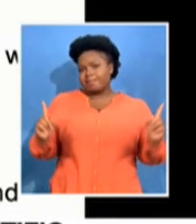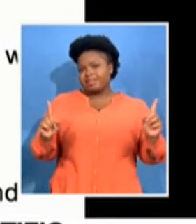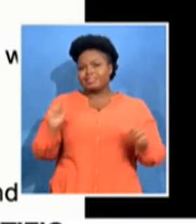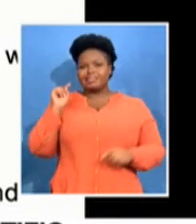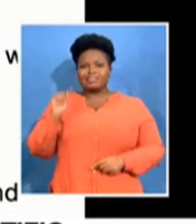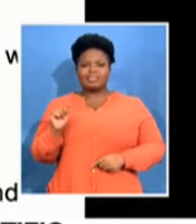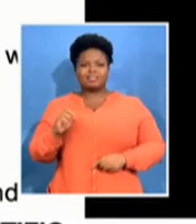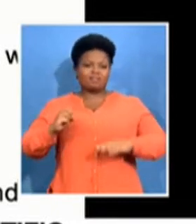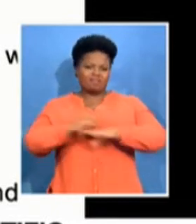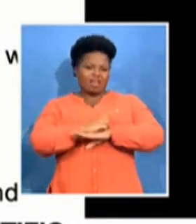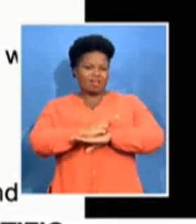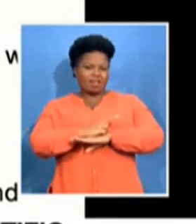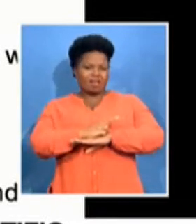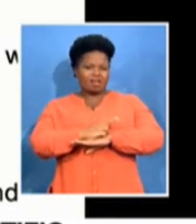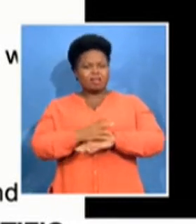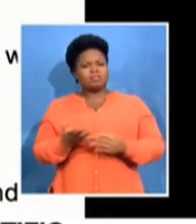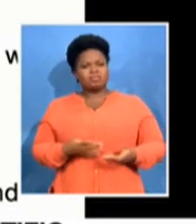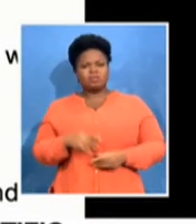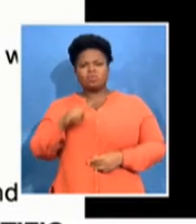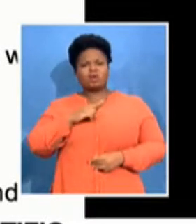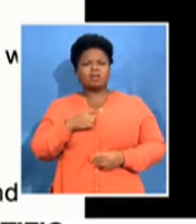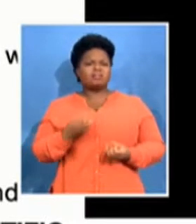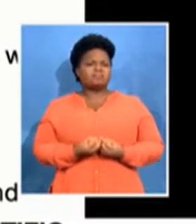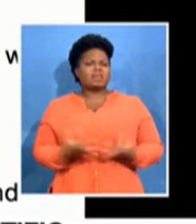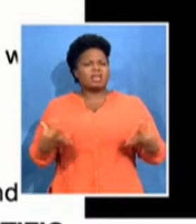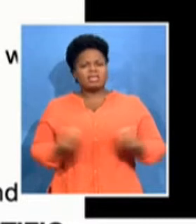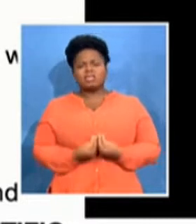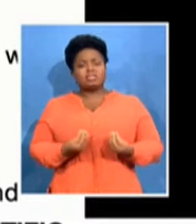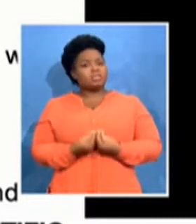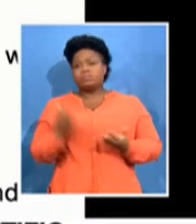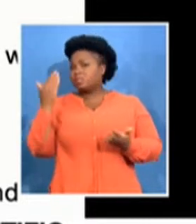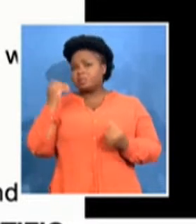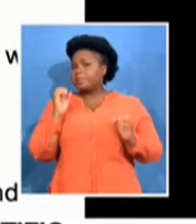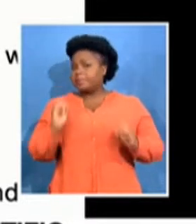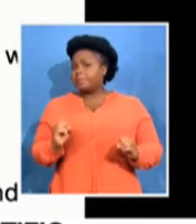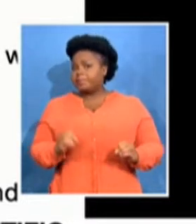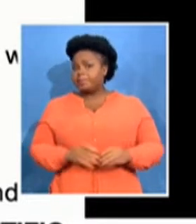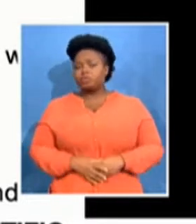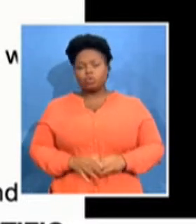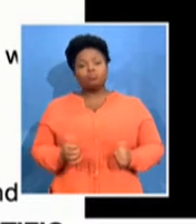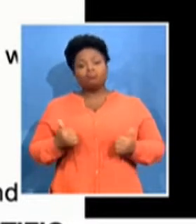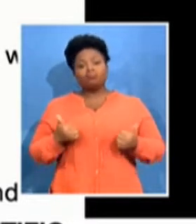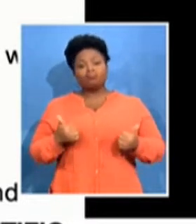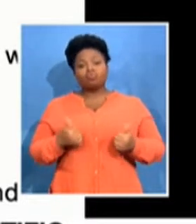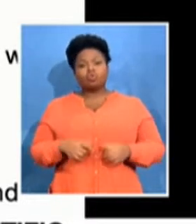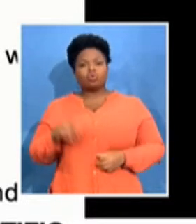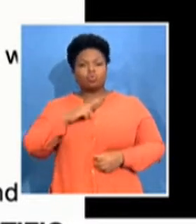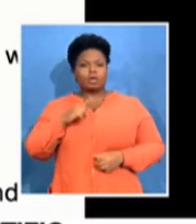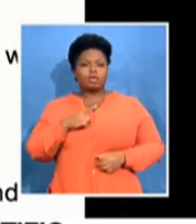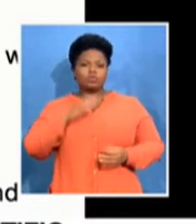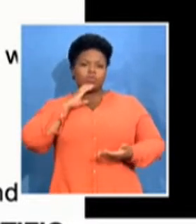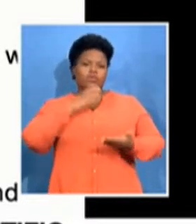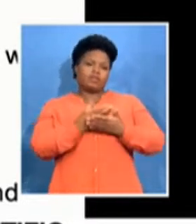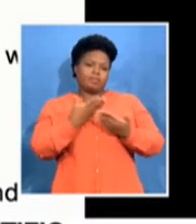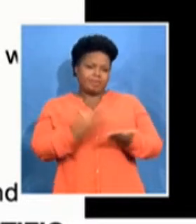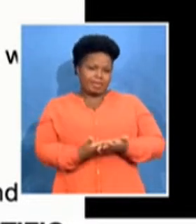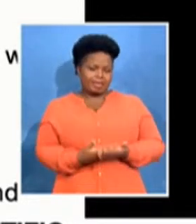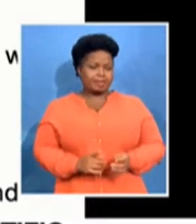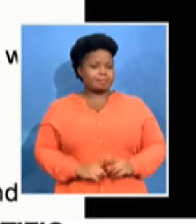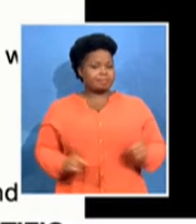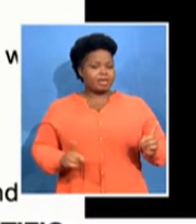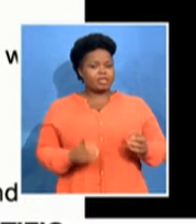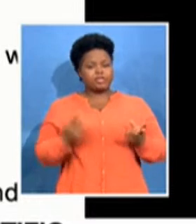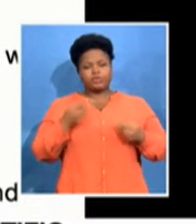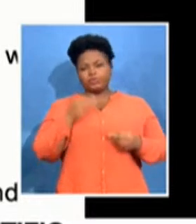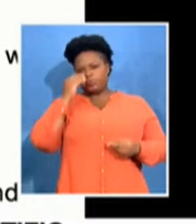things is unexpected. So it was great to confirm that. But the new news is that it can also neutralize better than the